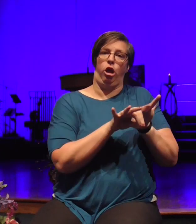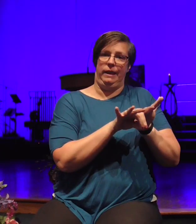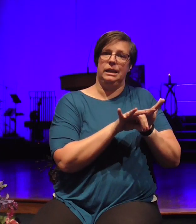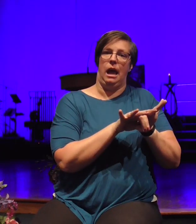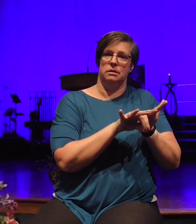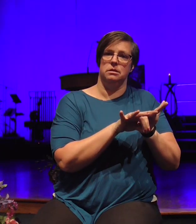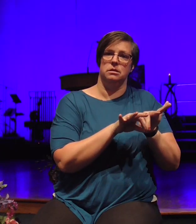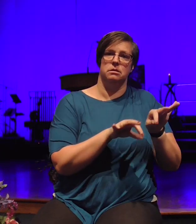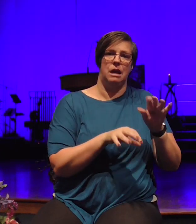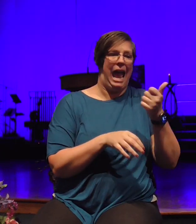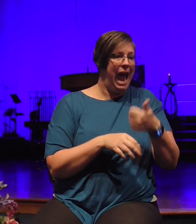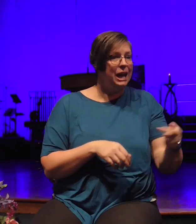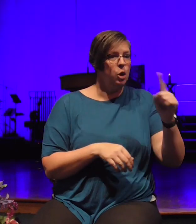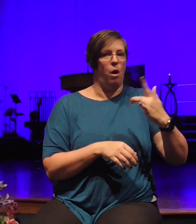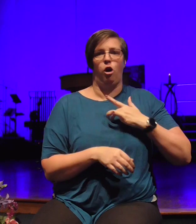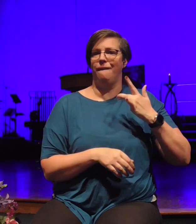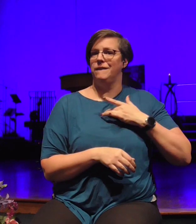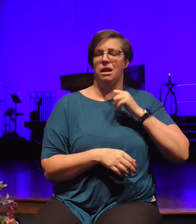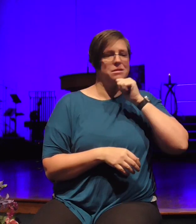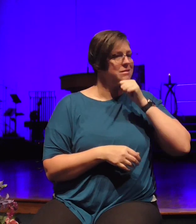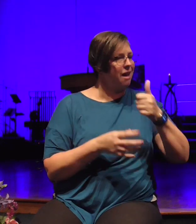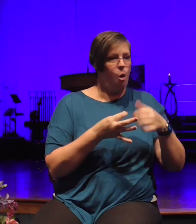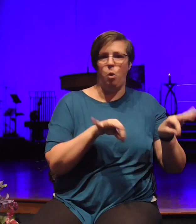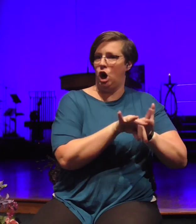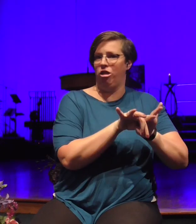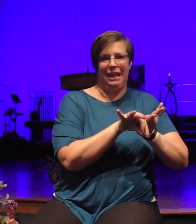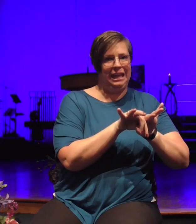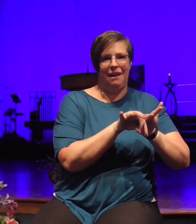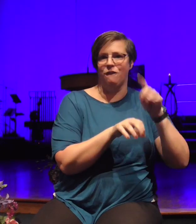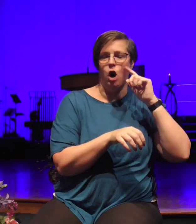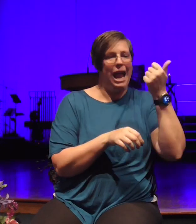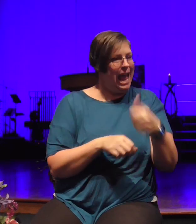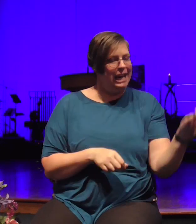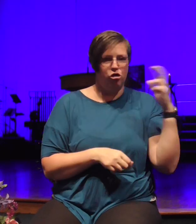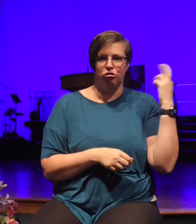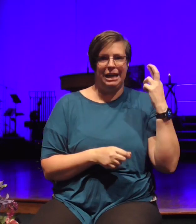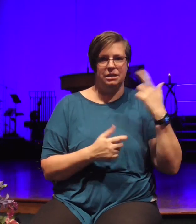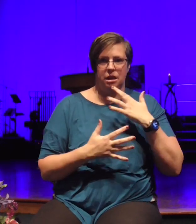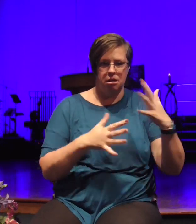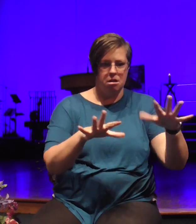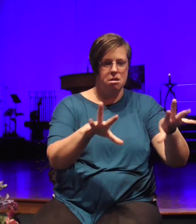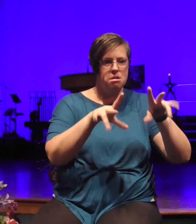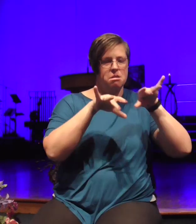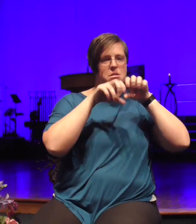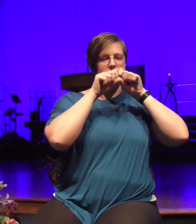feels unworthy right now for any reason,